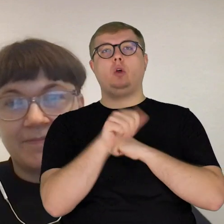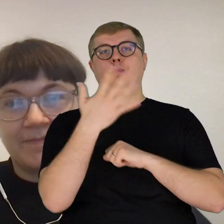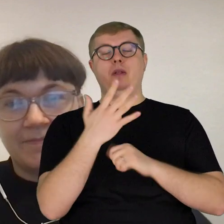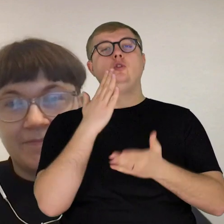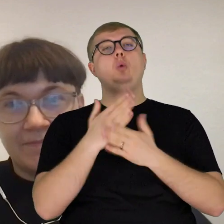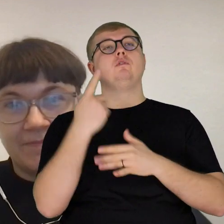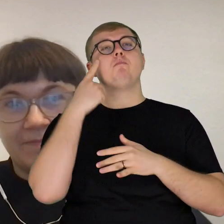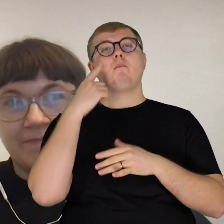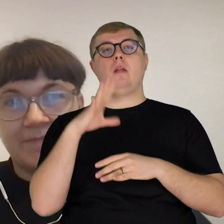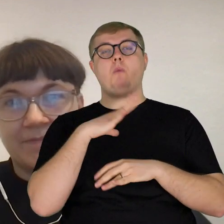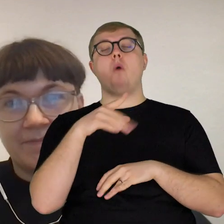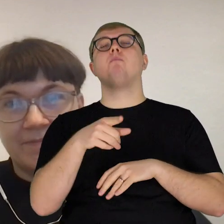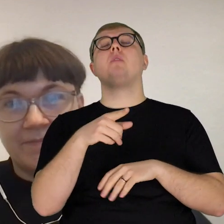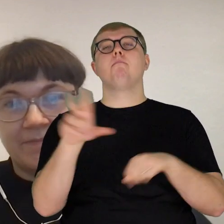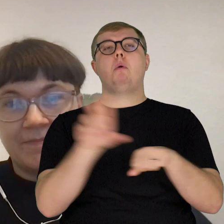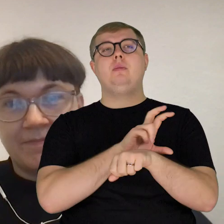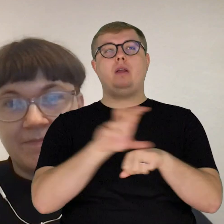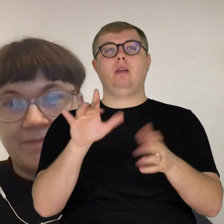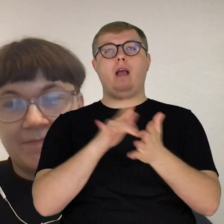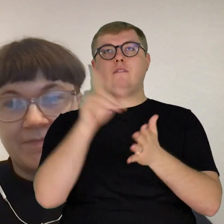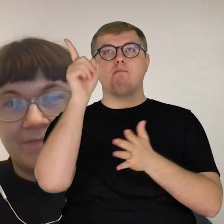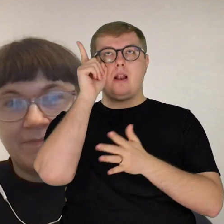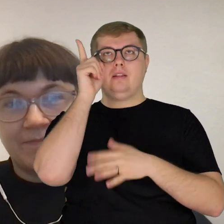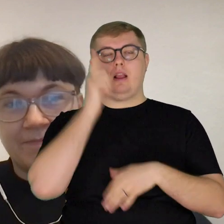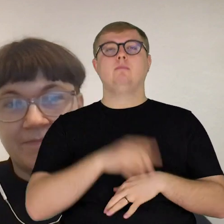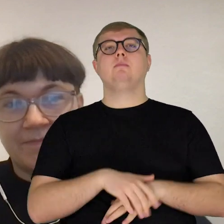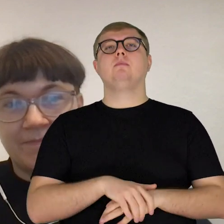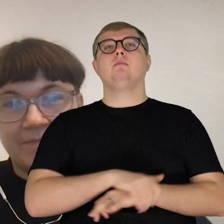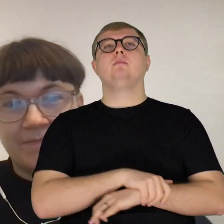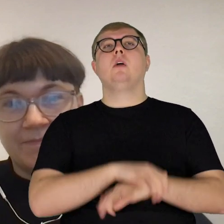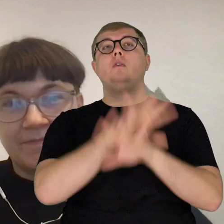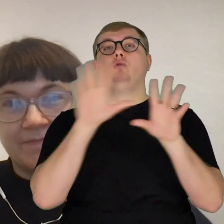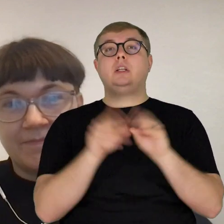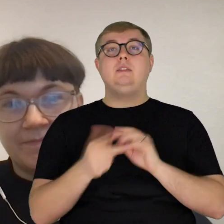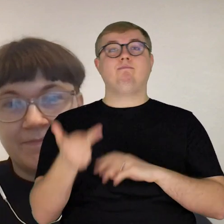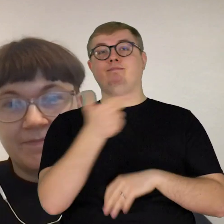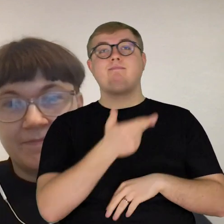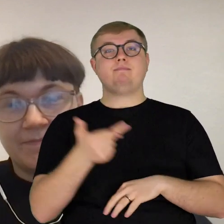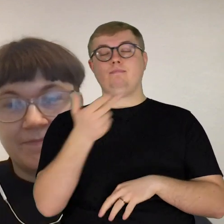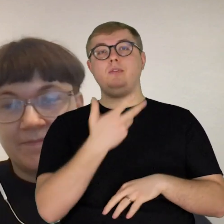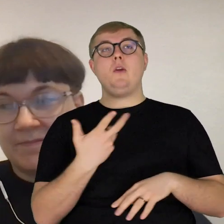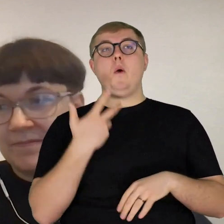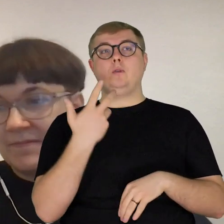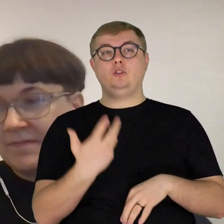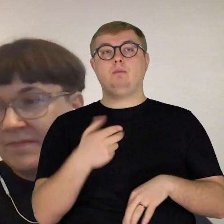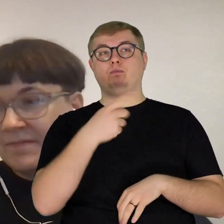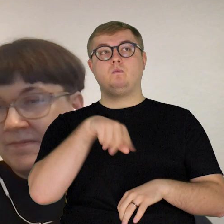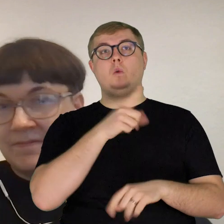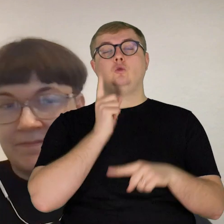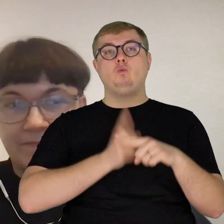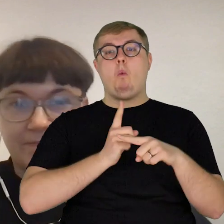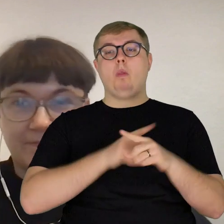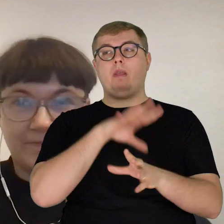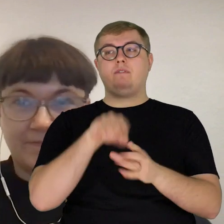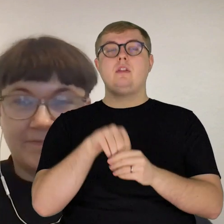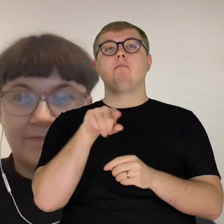University of Berlin. All of our three guests are members of the working group Hybrid